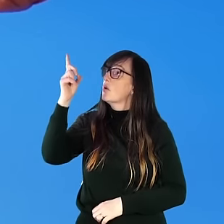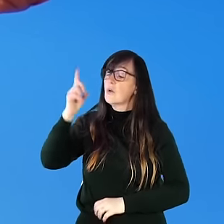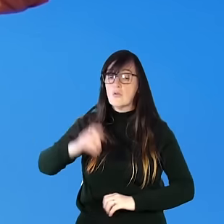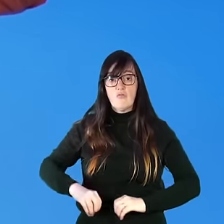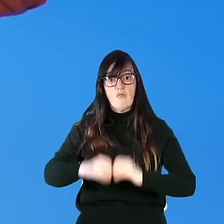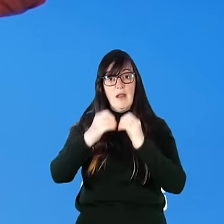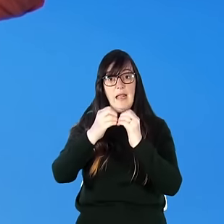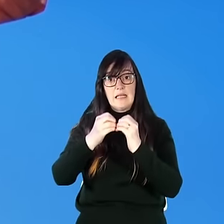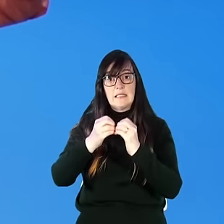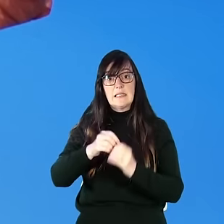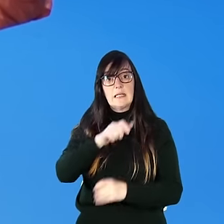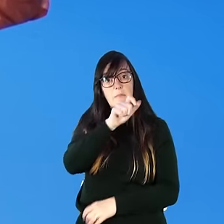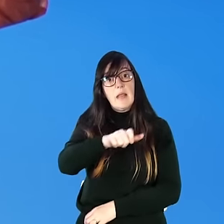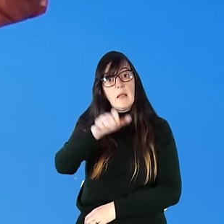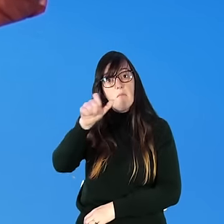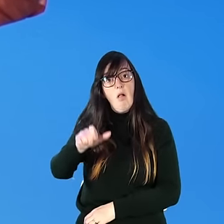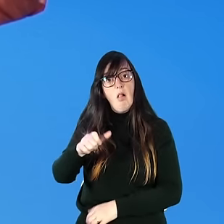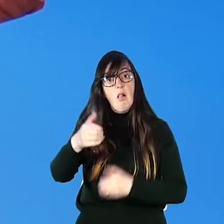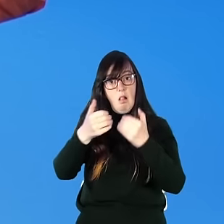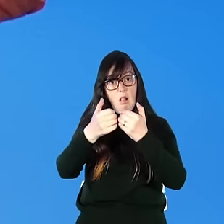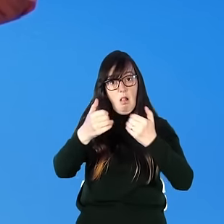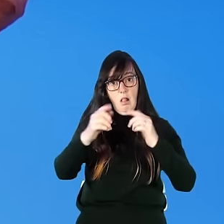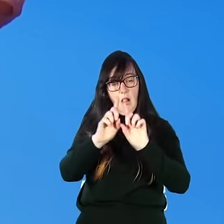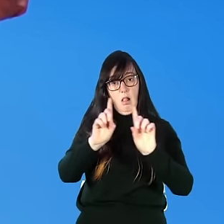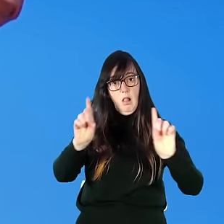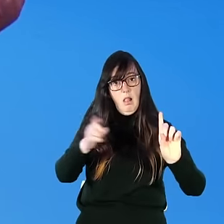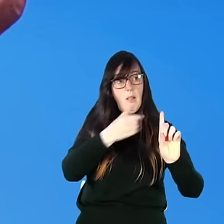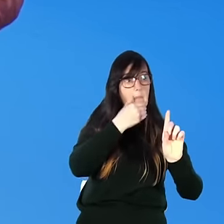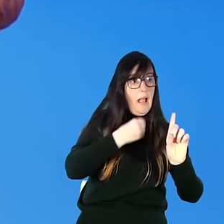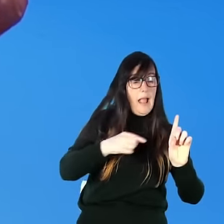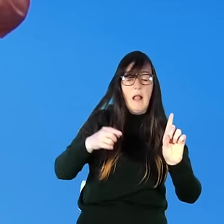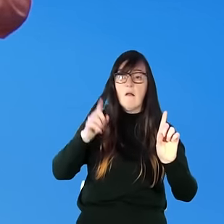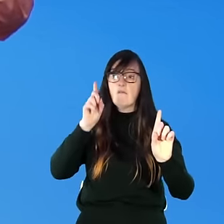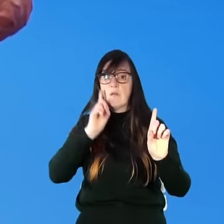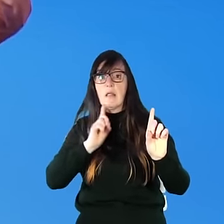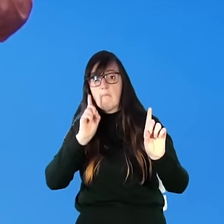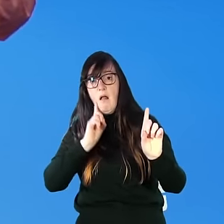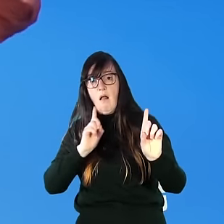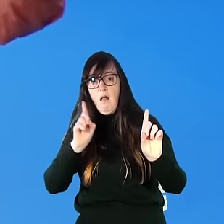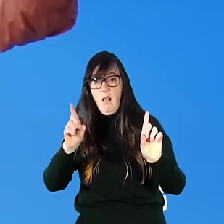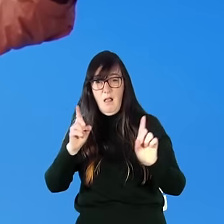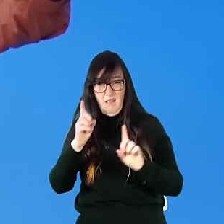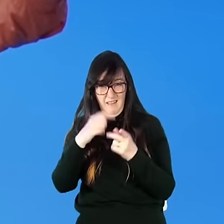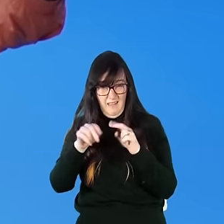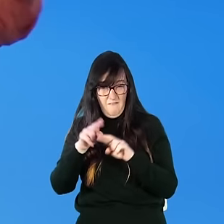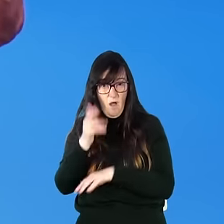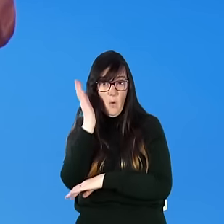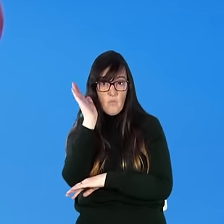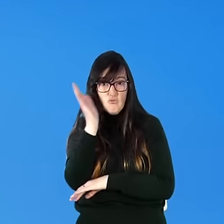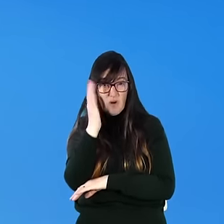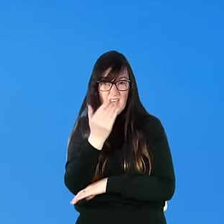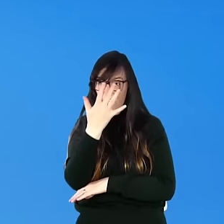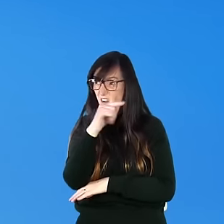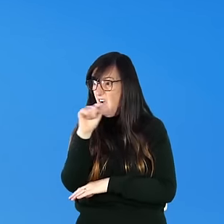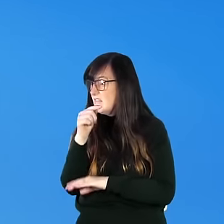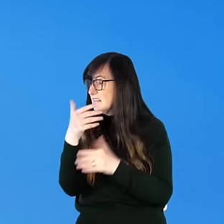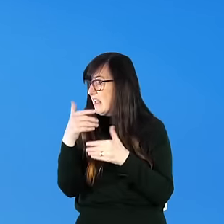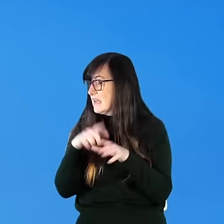male and female. Now, I could have preached this 5 or 10 years ago, and it wouldn't have been nearly as controversial as it is